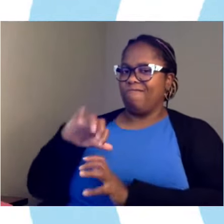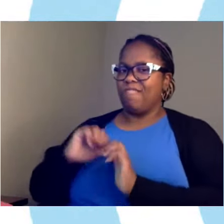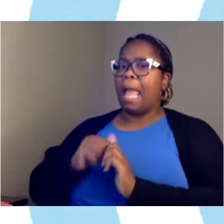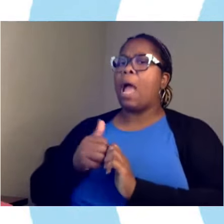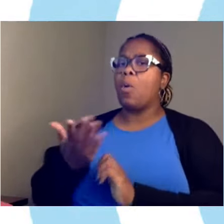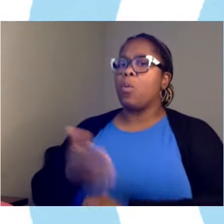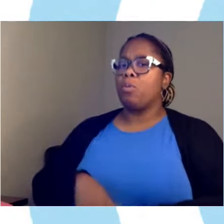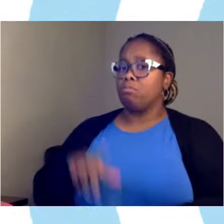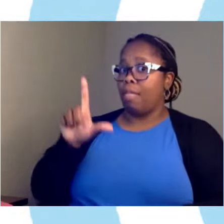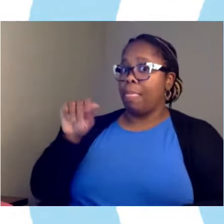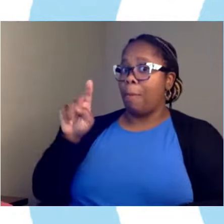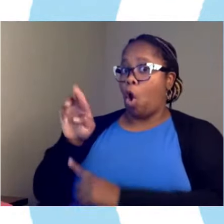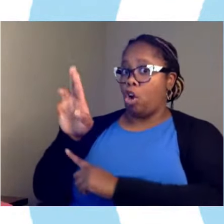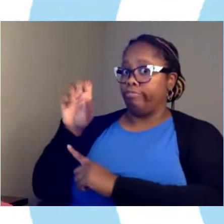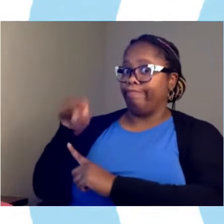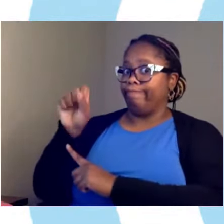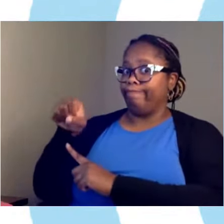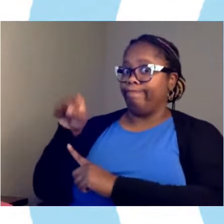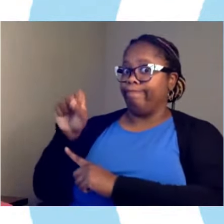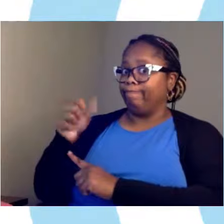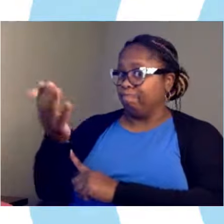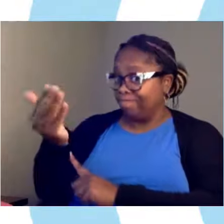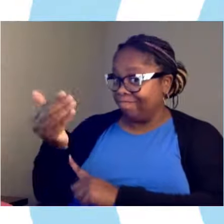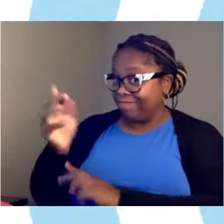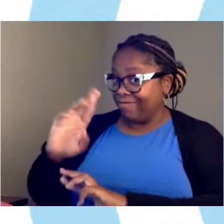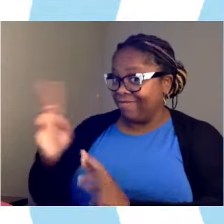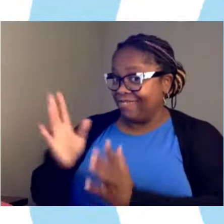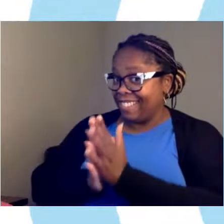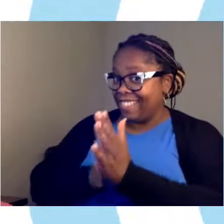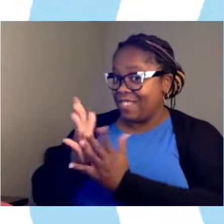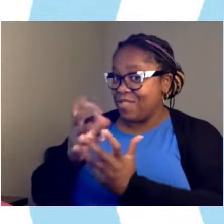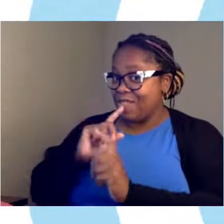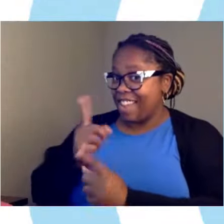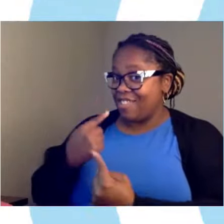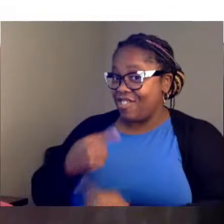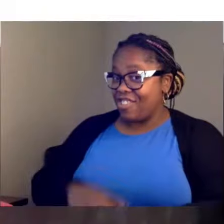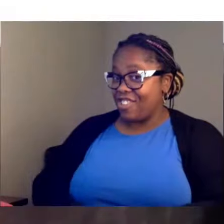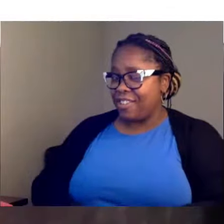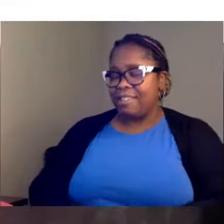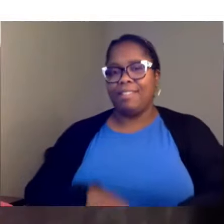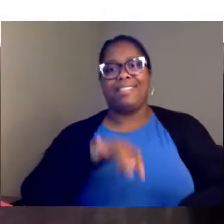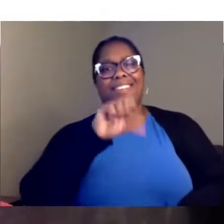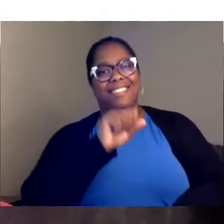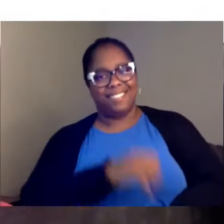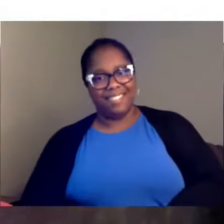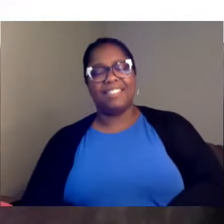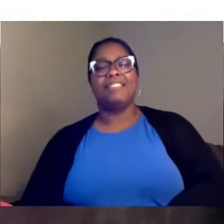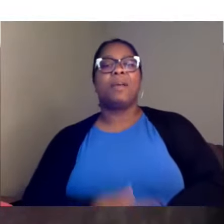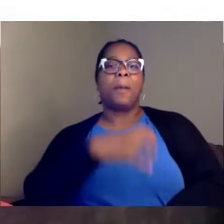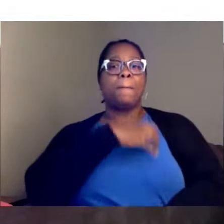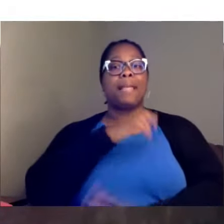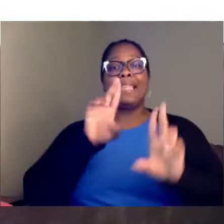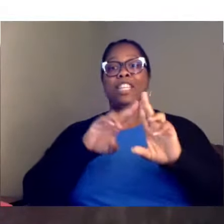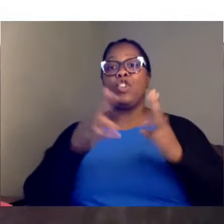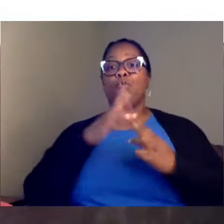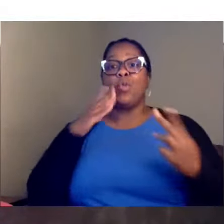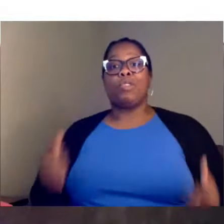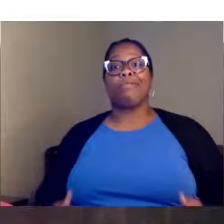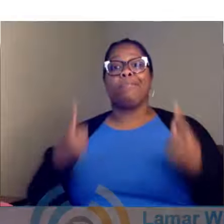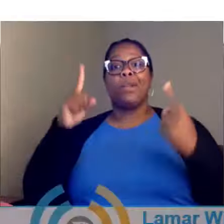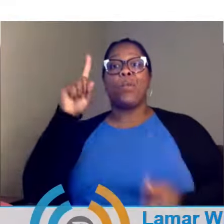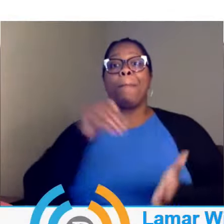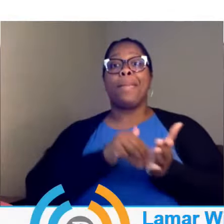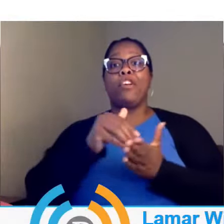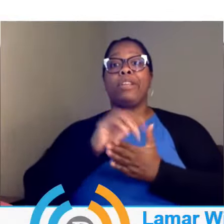Lamar, you're nodding. Is this the Yeah, question you're eating? yeah, it'll be the police union spending $1 million against it. That's gonna